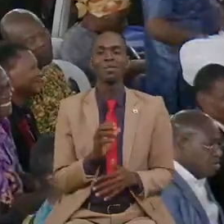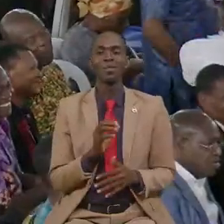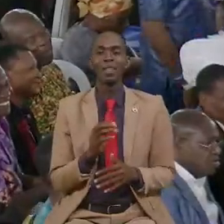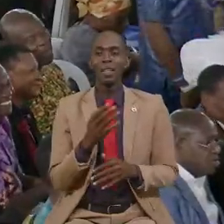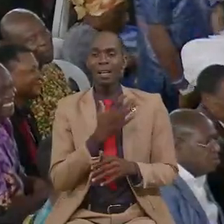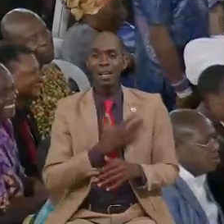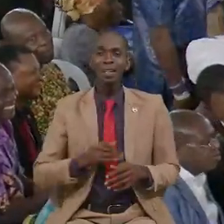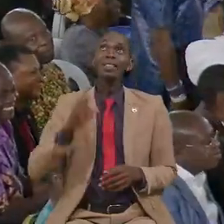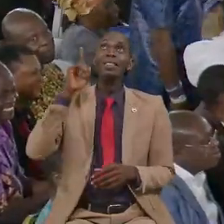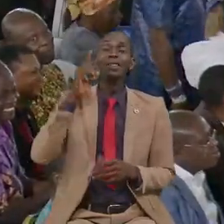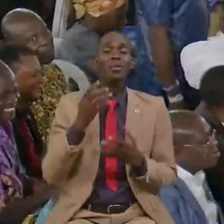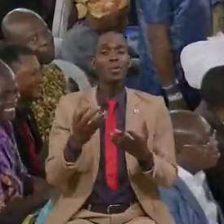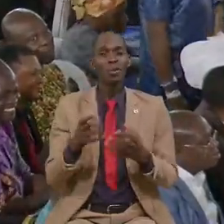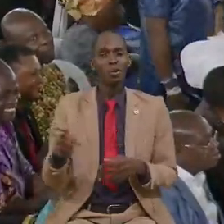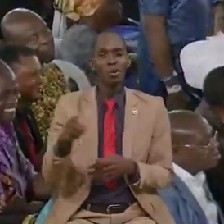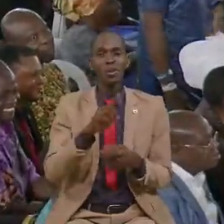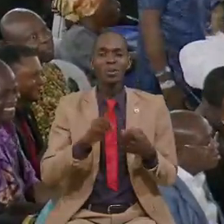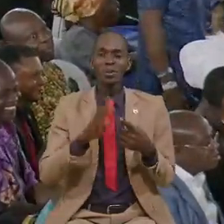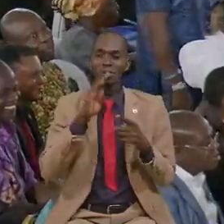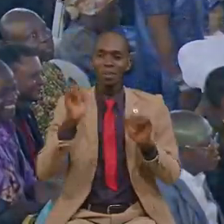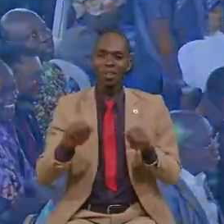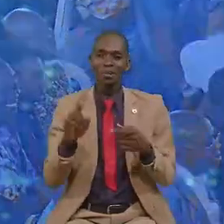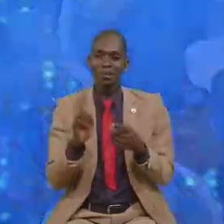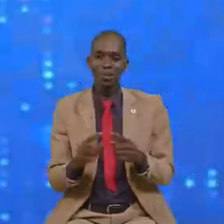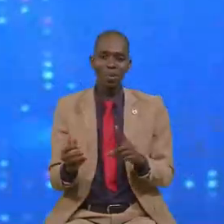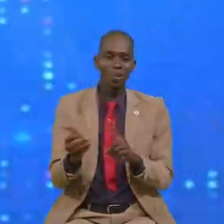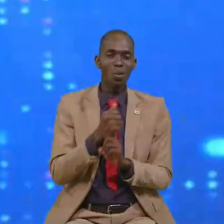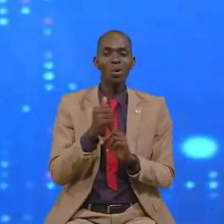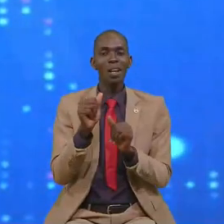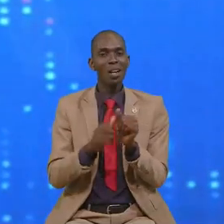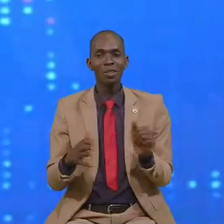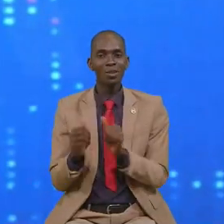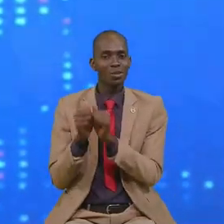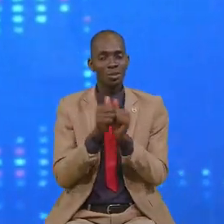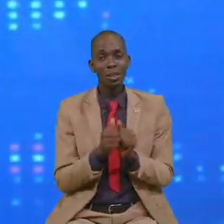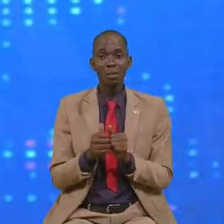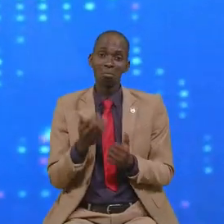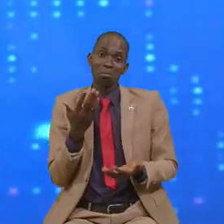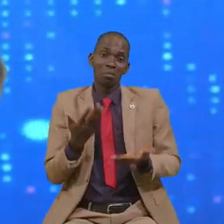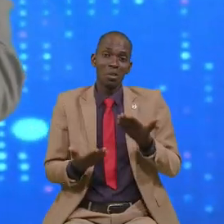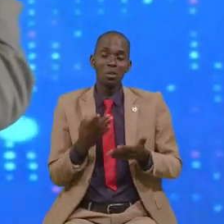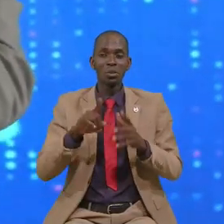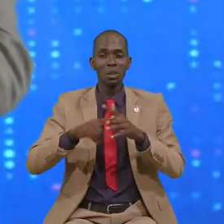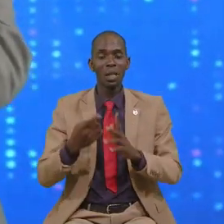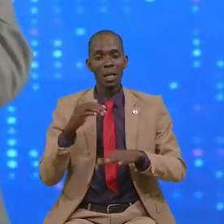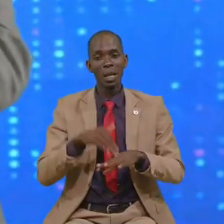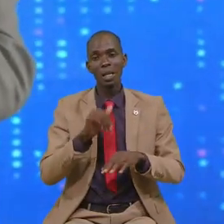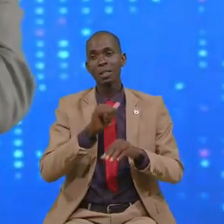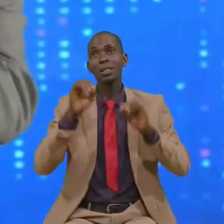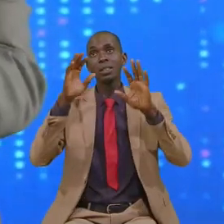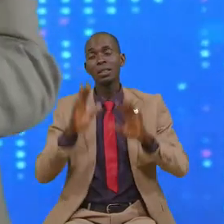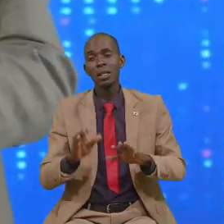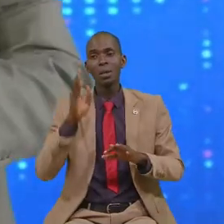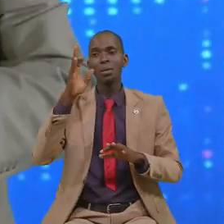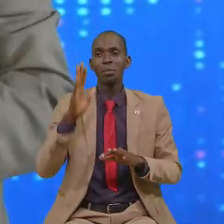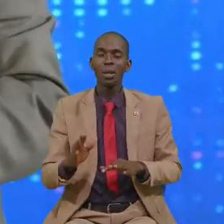wants you to be able to hold everything together, even though you started as a teacher, then a pastor, then